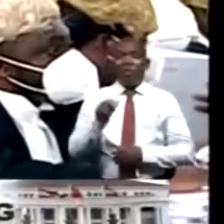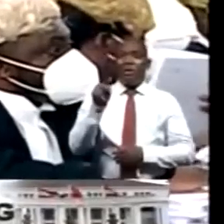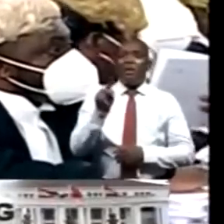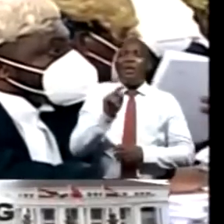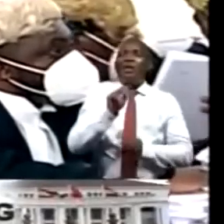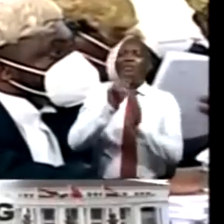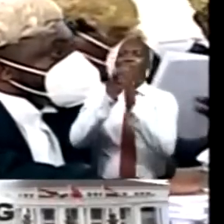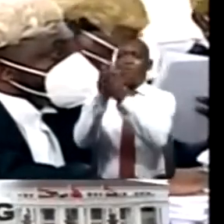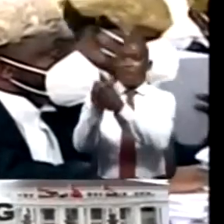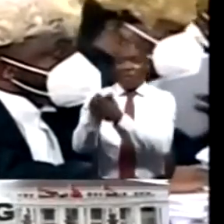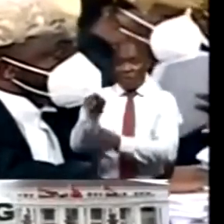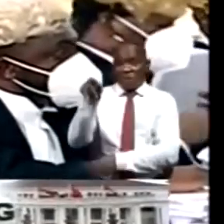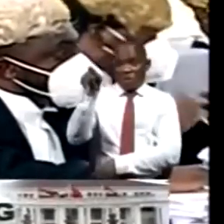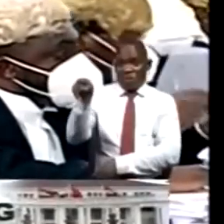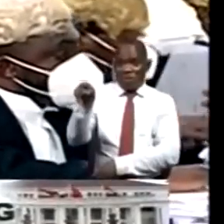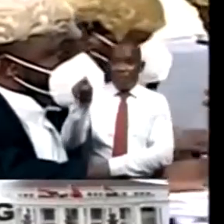prior to you